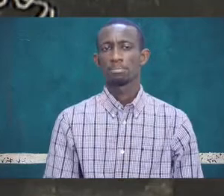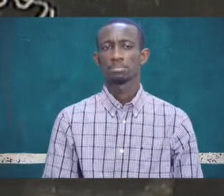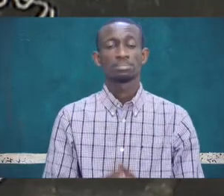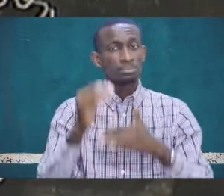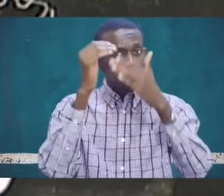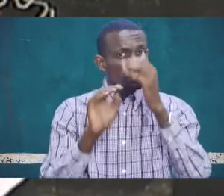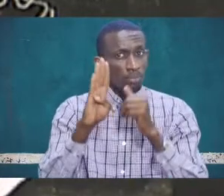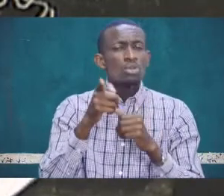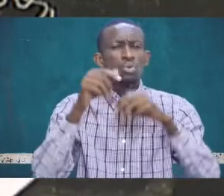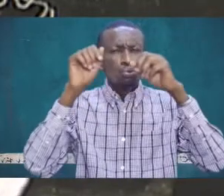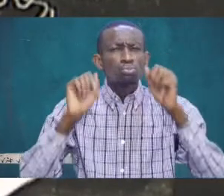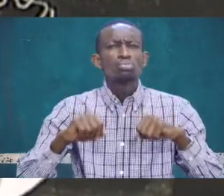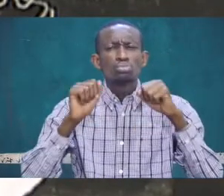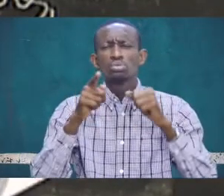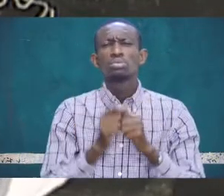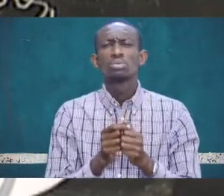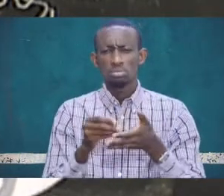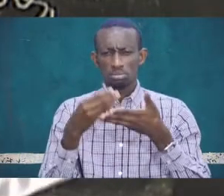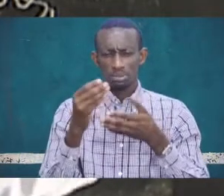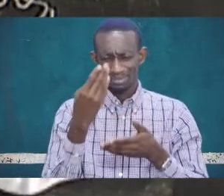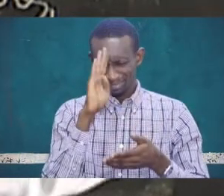Can you suggest